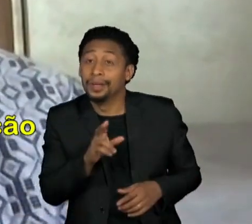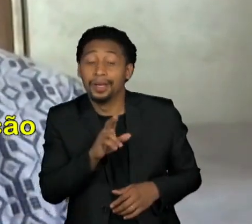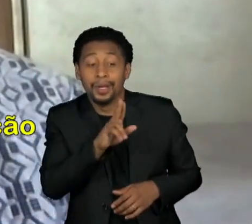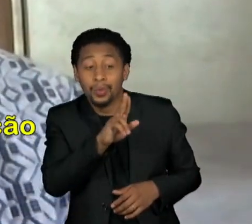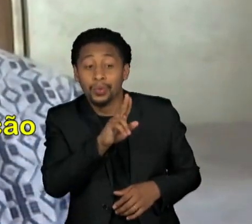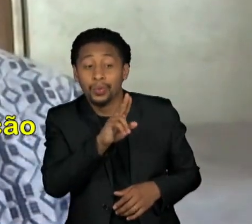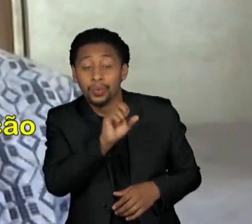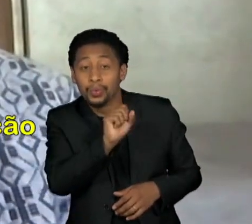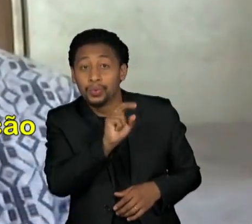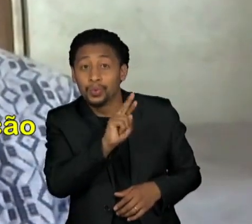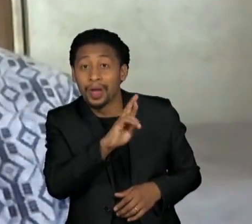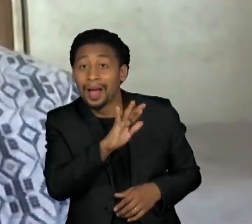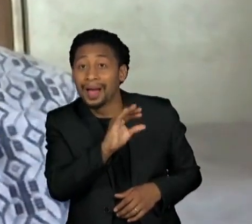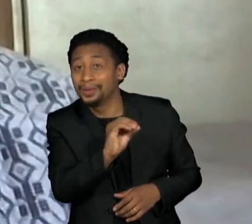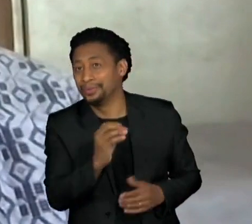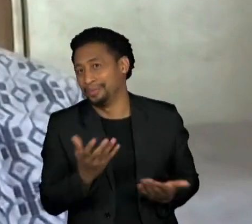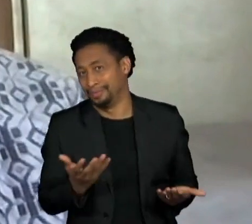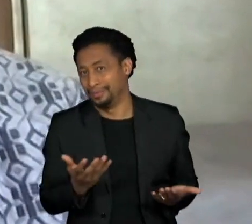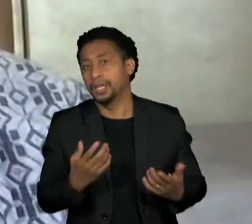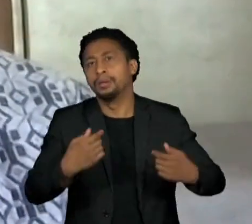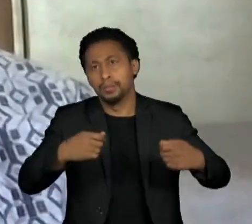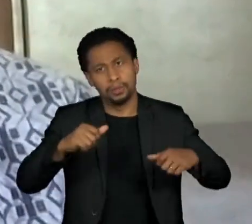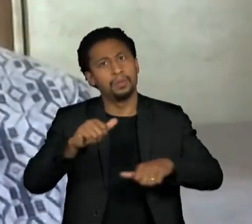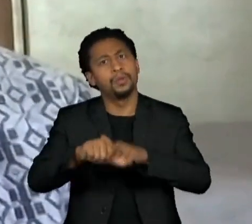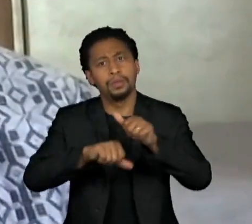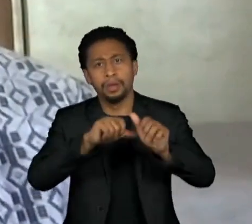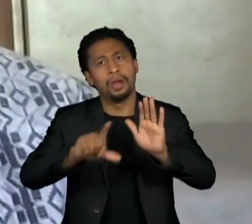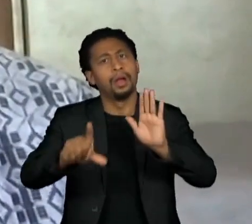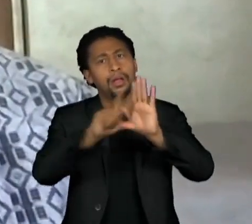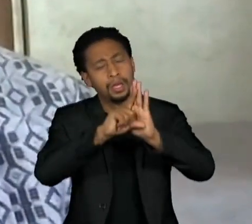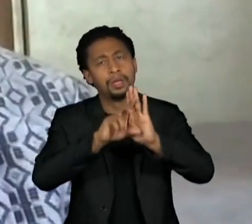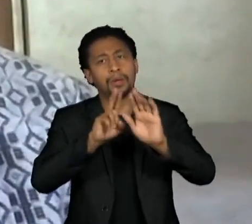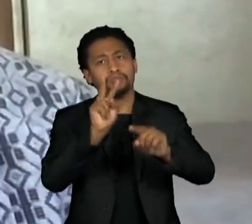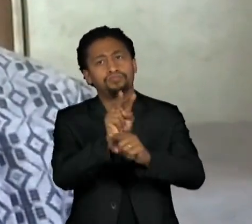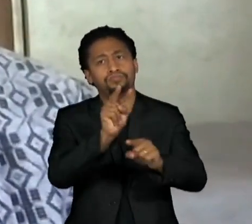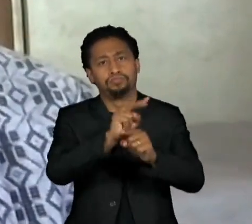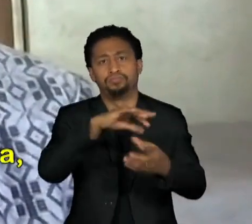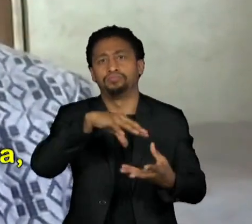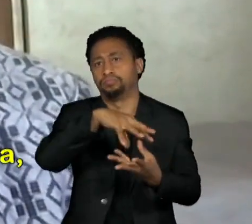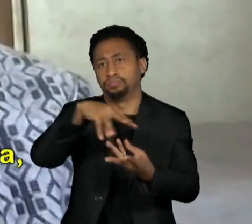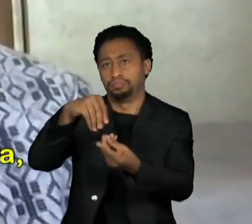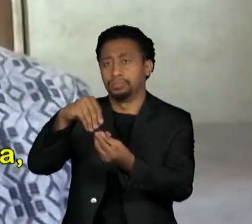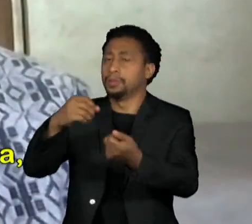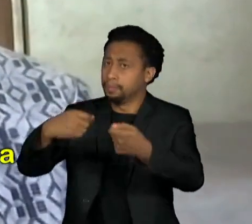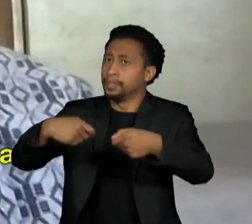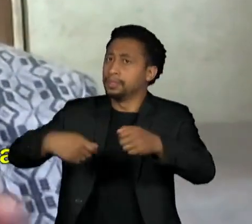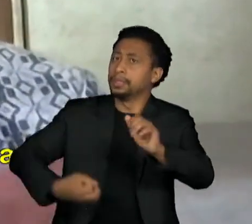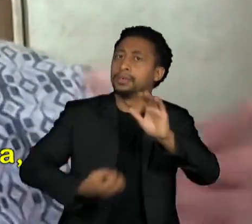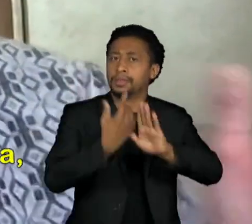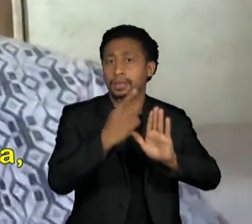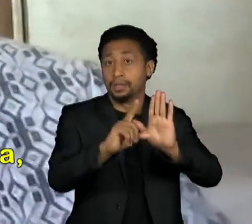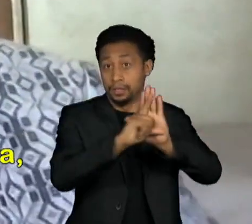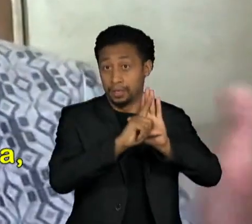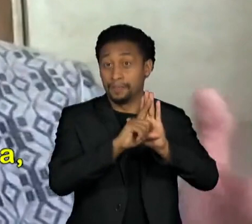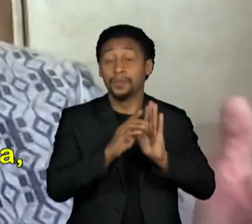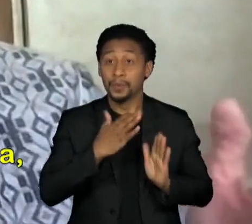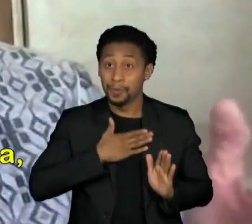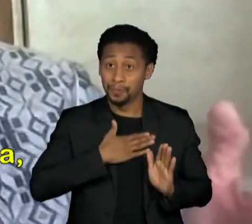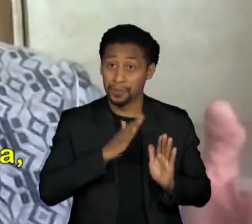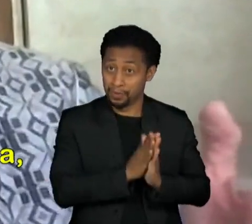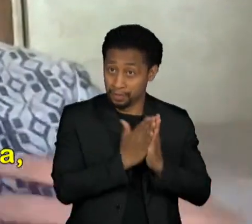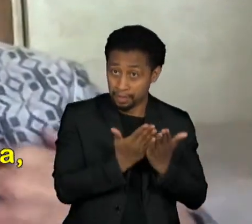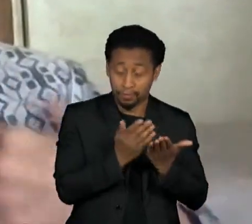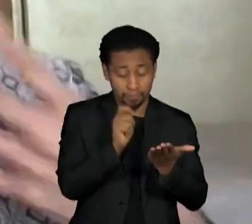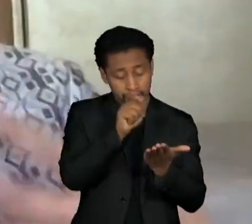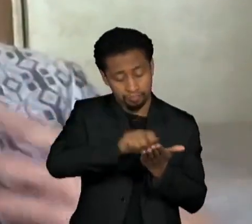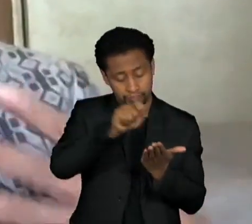these social media platforms. And then that must be turned into legislation. Look, in the book, I talk about how we deal with